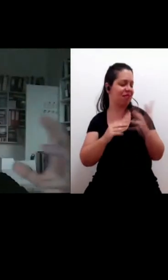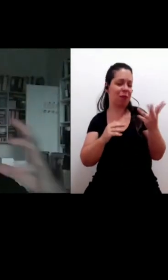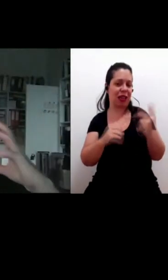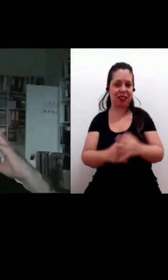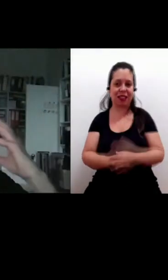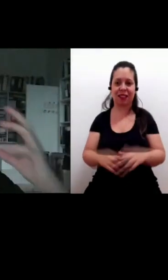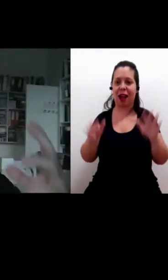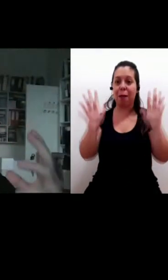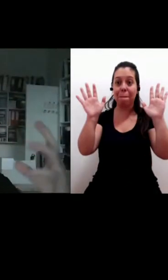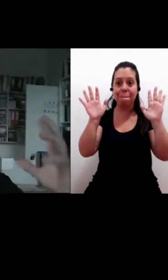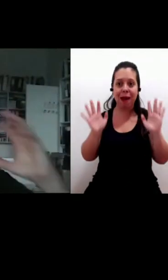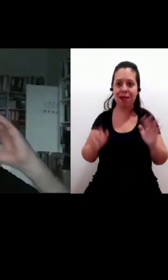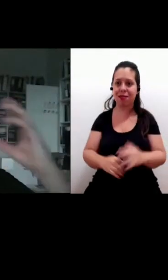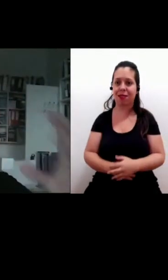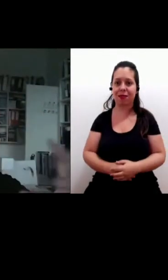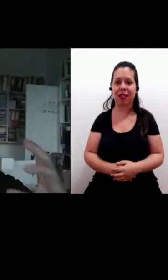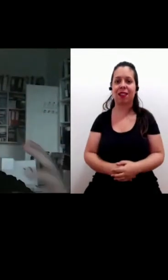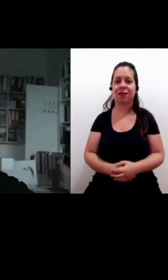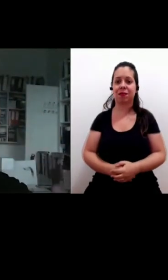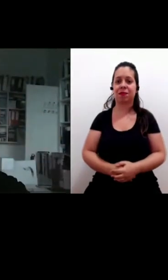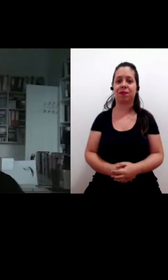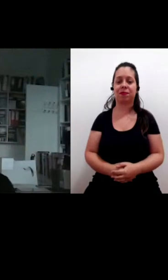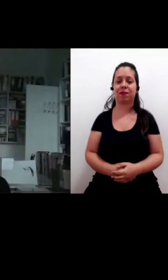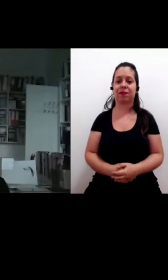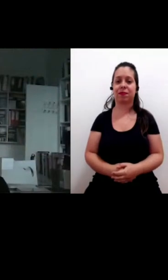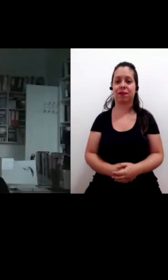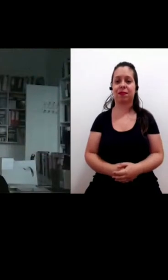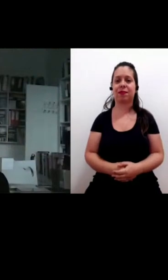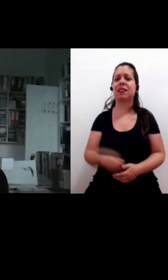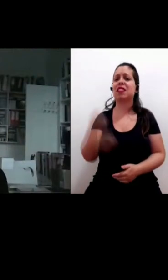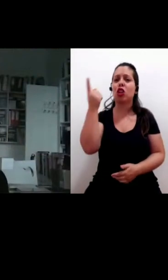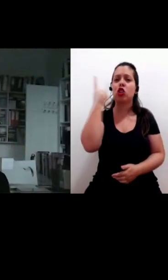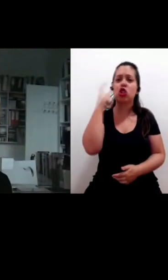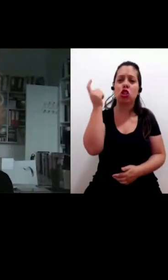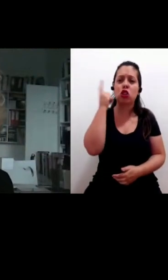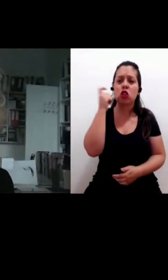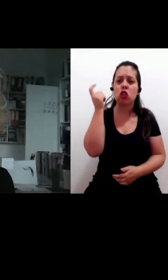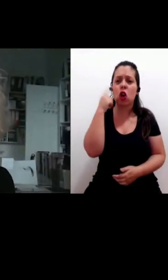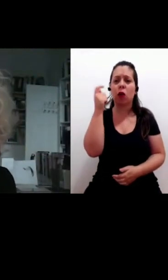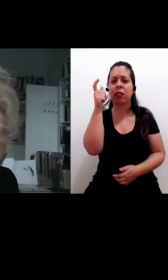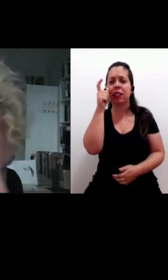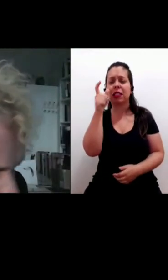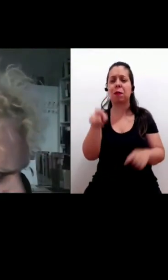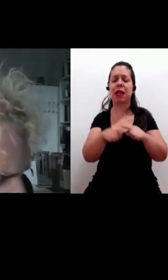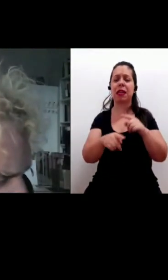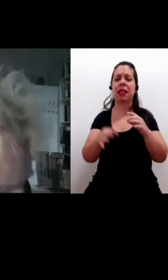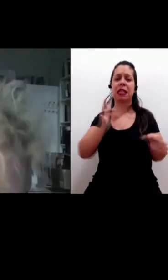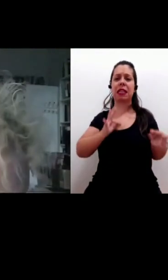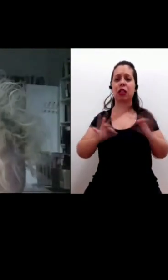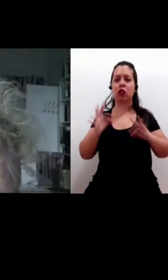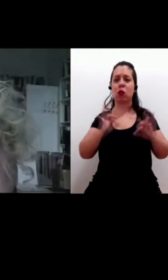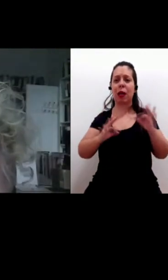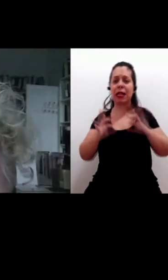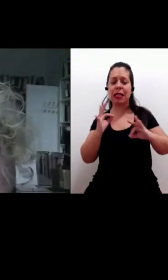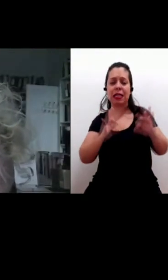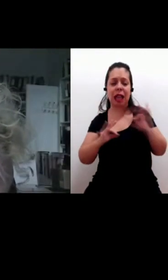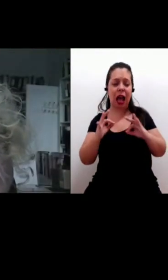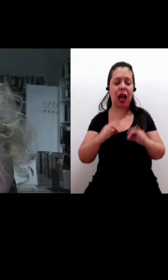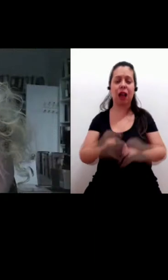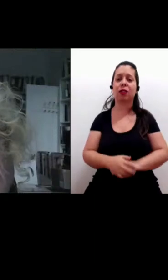He's one of the great guys. Yeah. One of his interest in sound, his sexuality, all sorts of things, really interesting. But also we